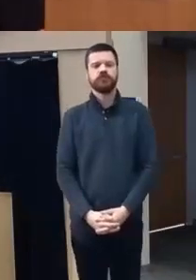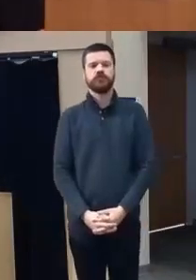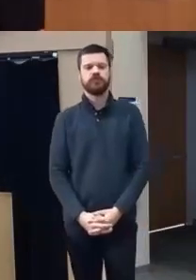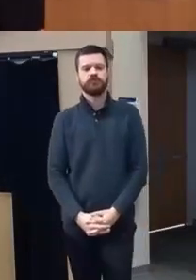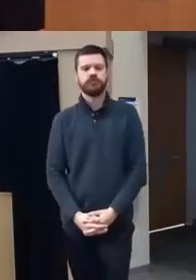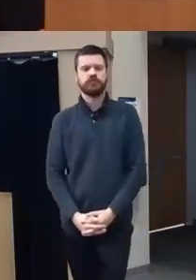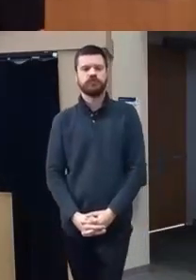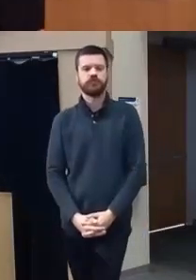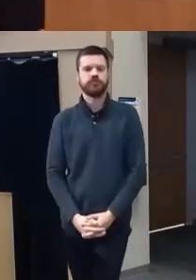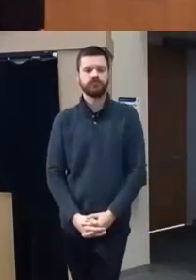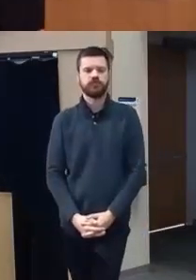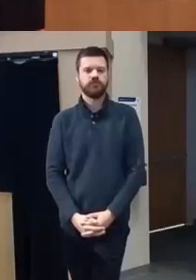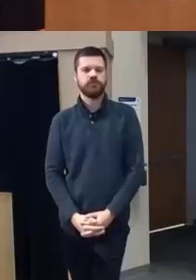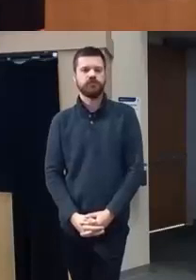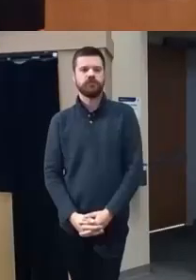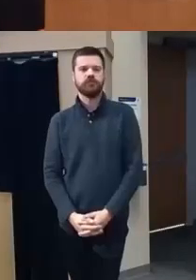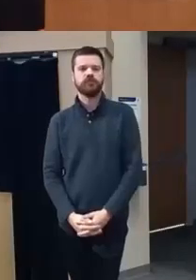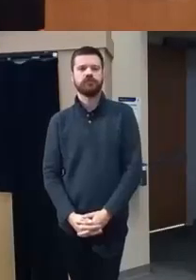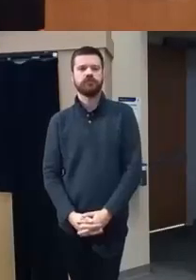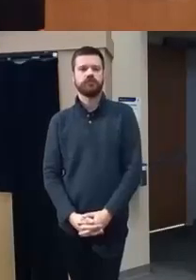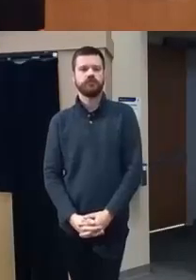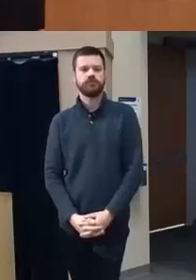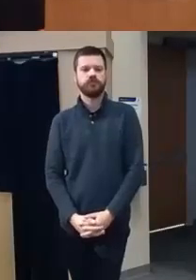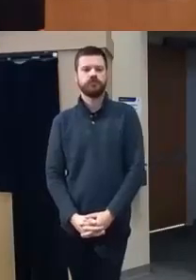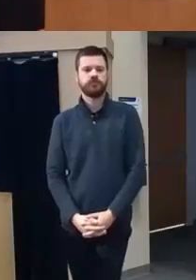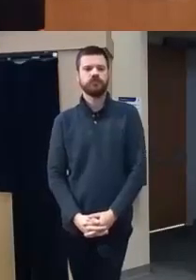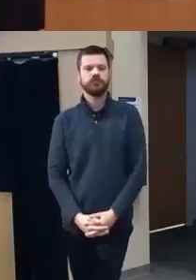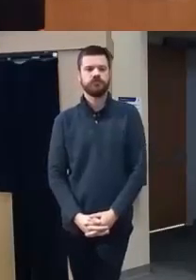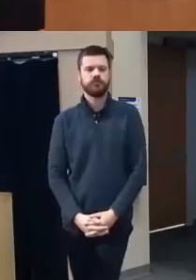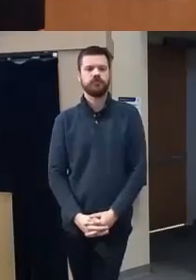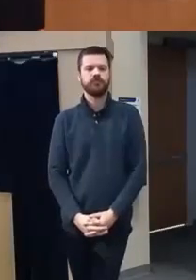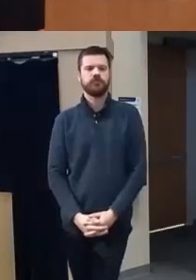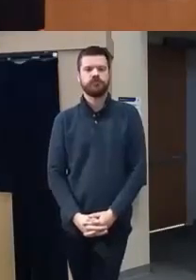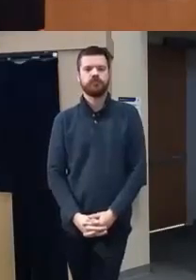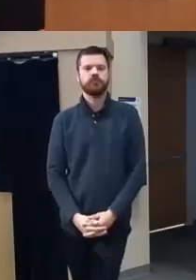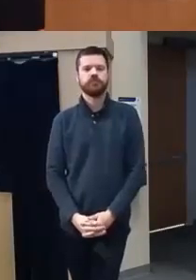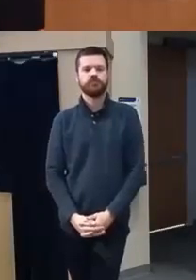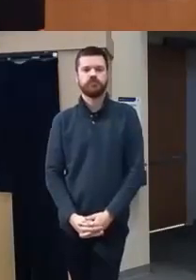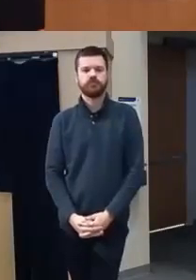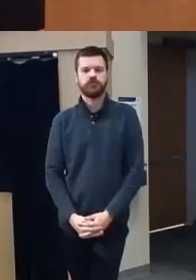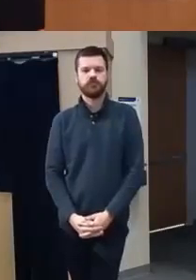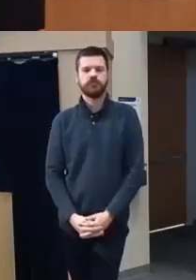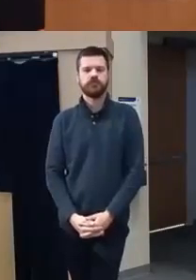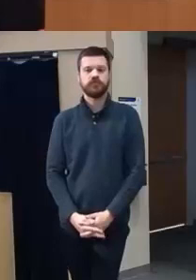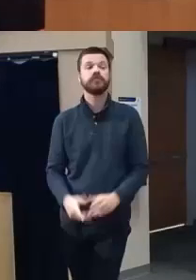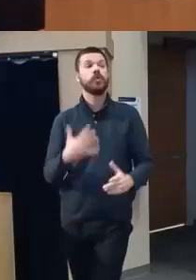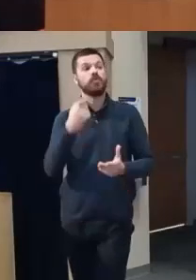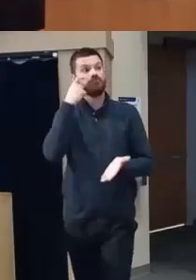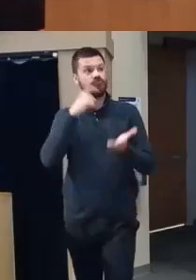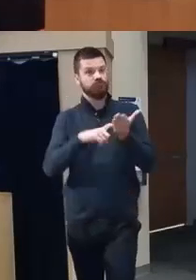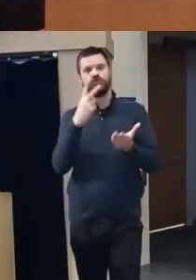But before I jump ahead, I do want to acknowledge two important examples from Dr. Baciewicz's tenure